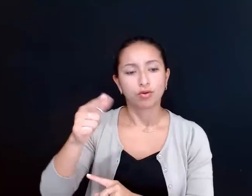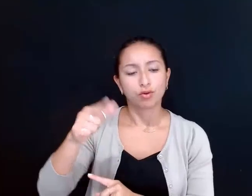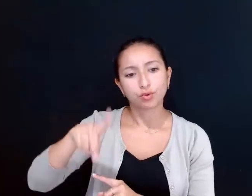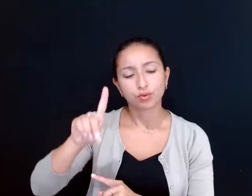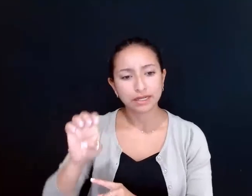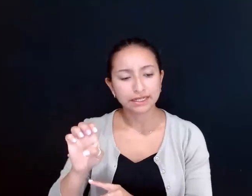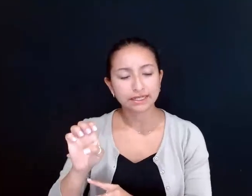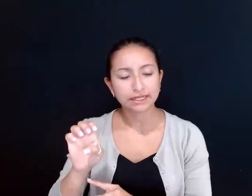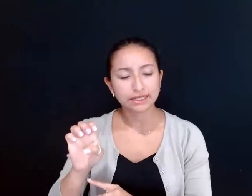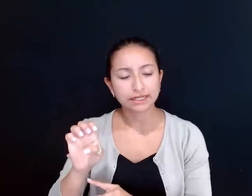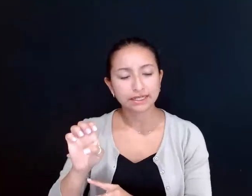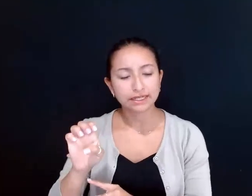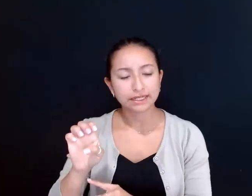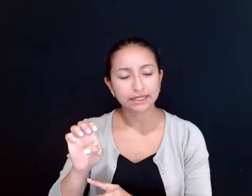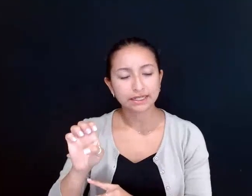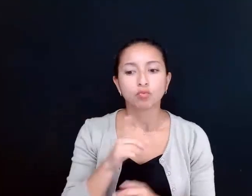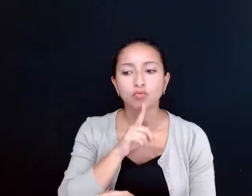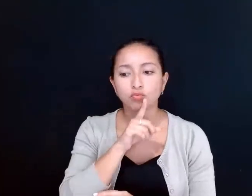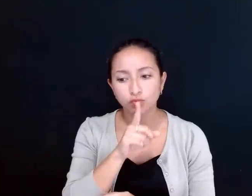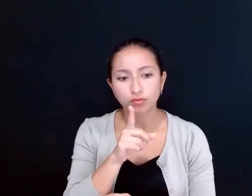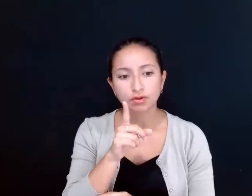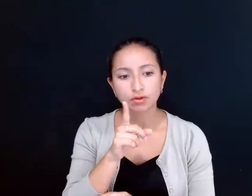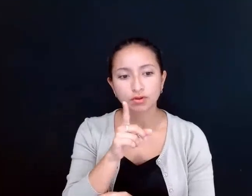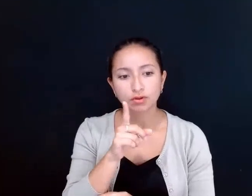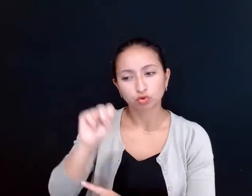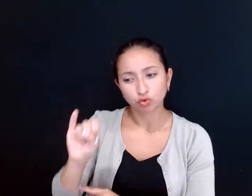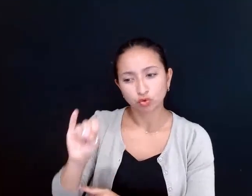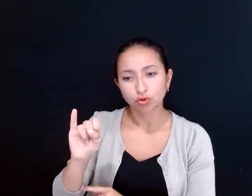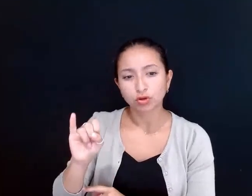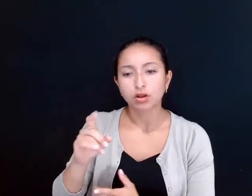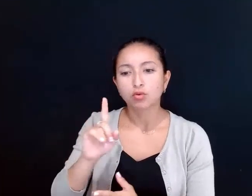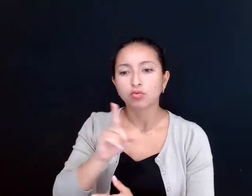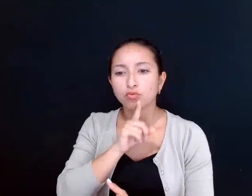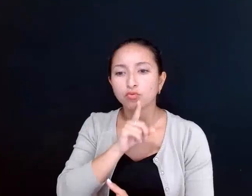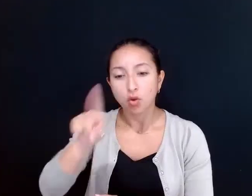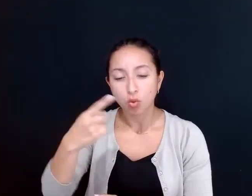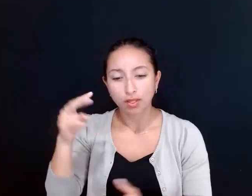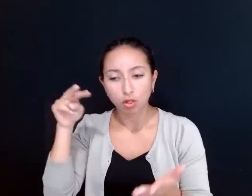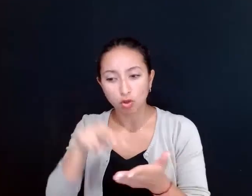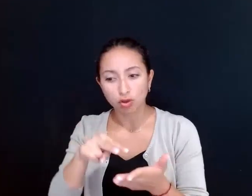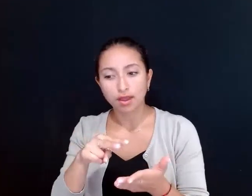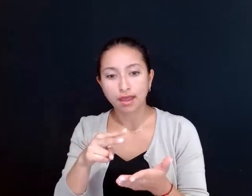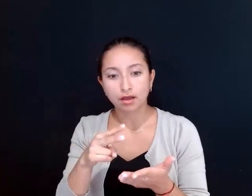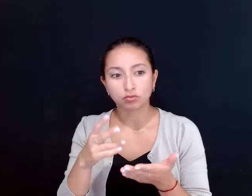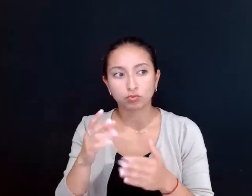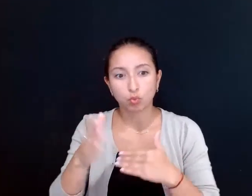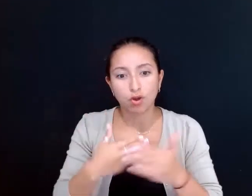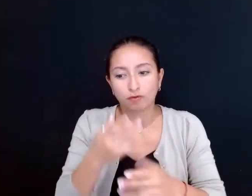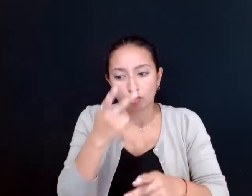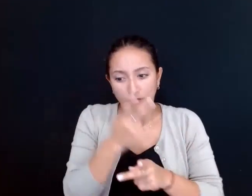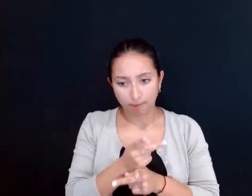Social Security Administration really is only looking at the retained funds, correct? That is correct. Right. So